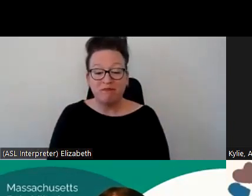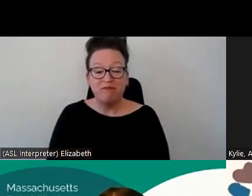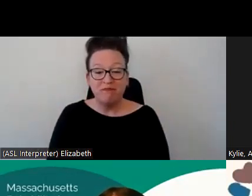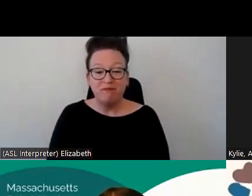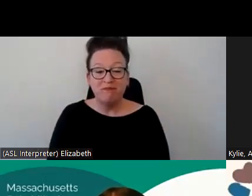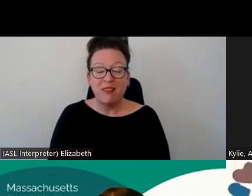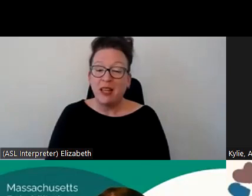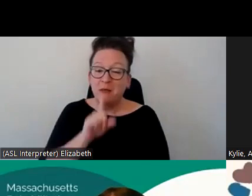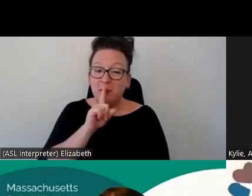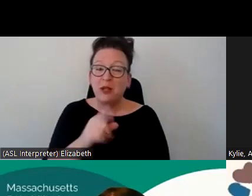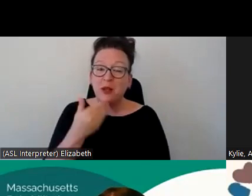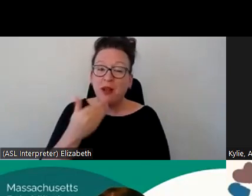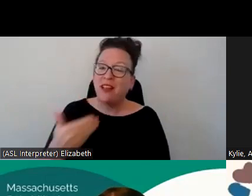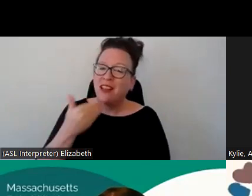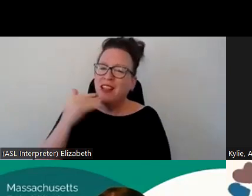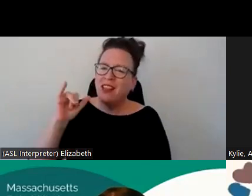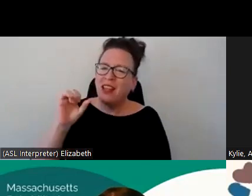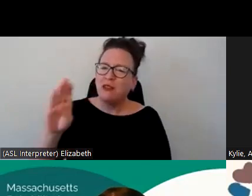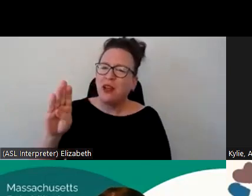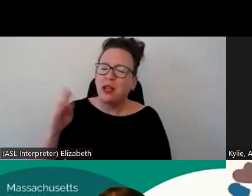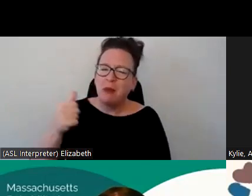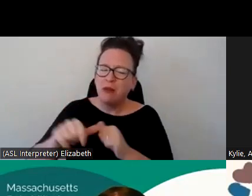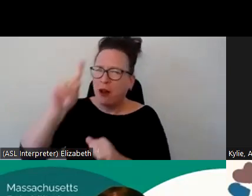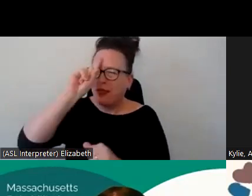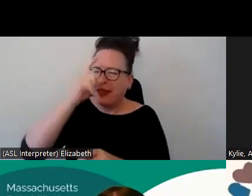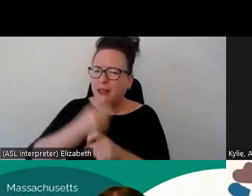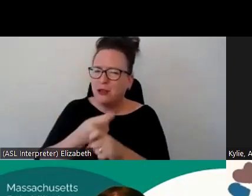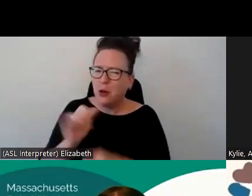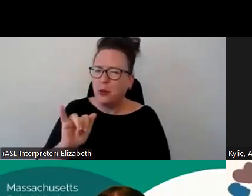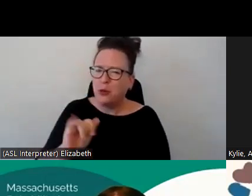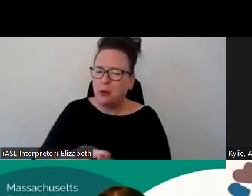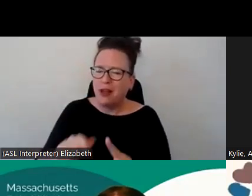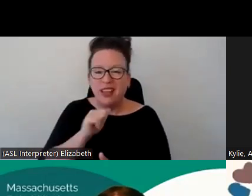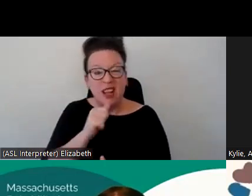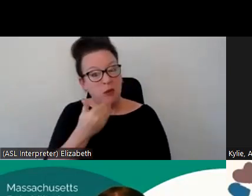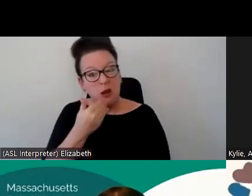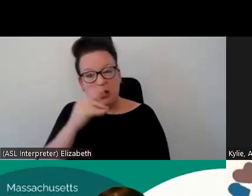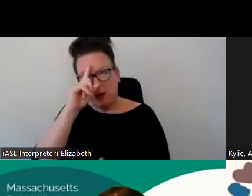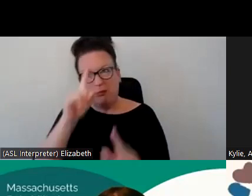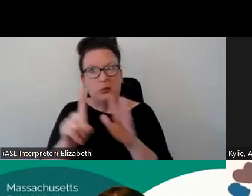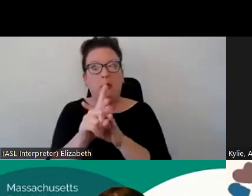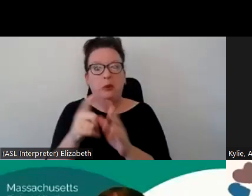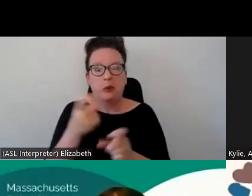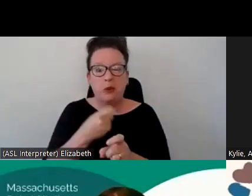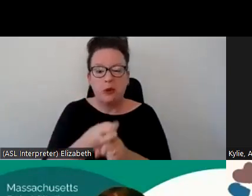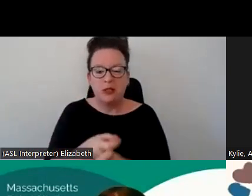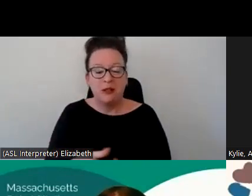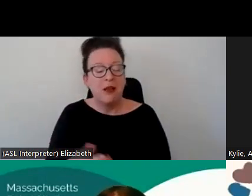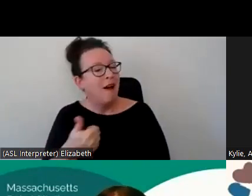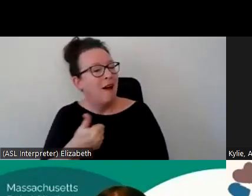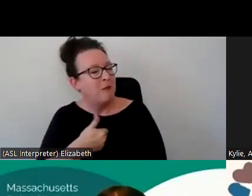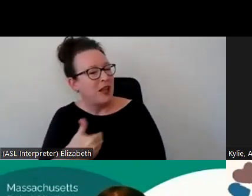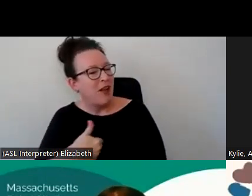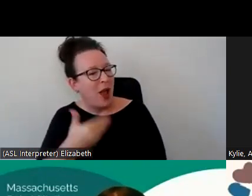It's been going well. Thanks, Jacob. I was trying to think of a joke too, but I'm not good on my feet like that. I had a really good